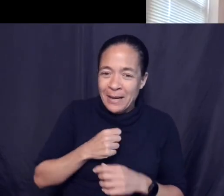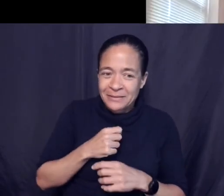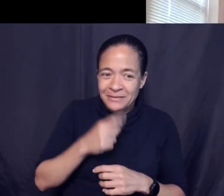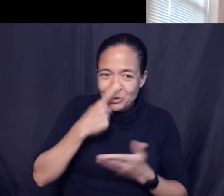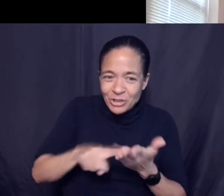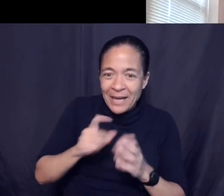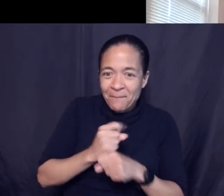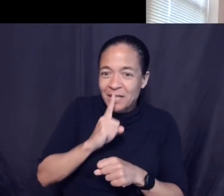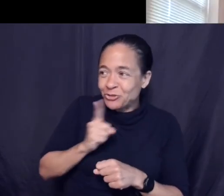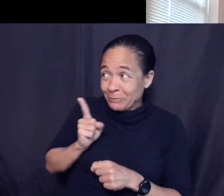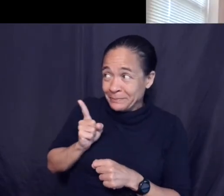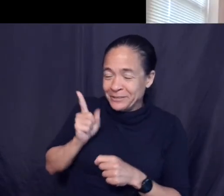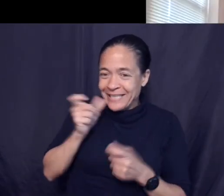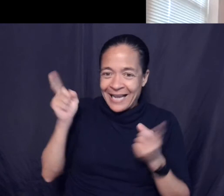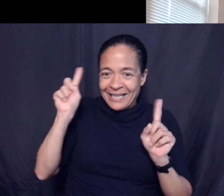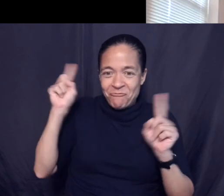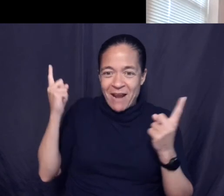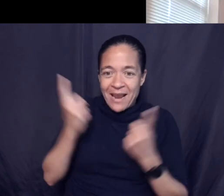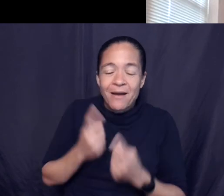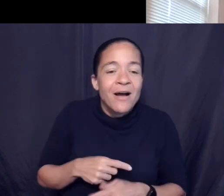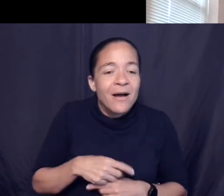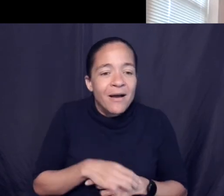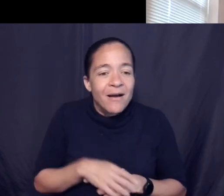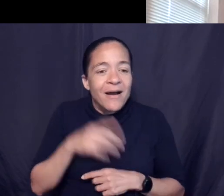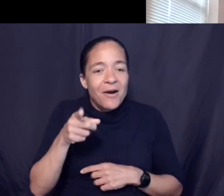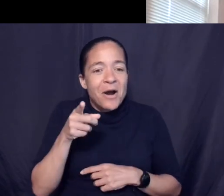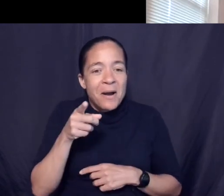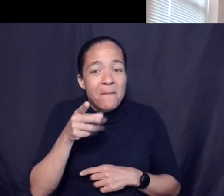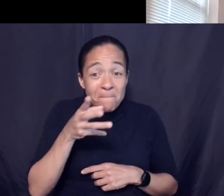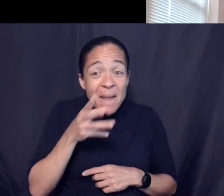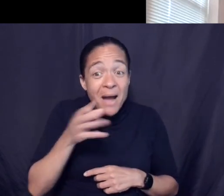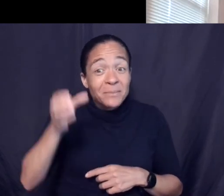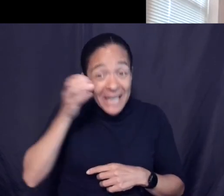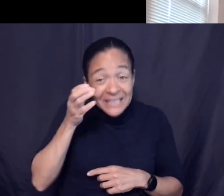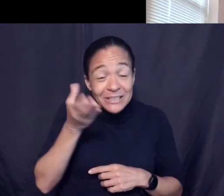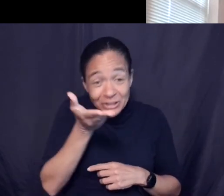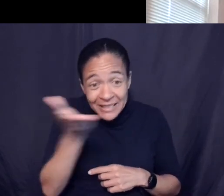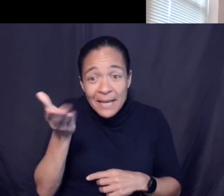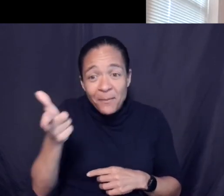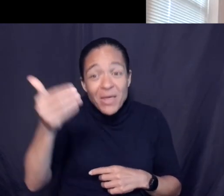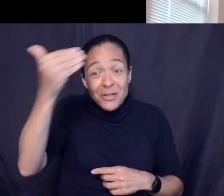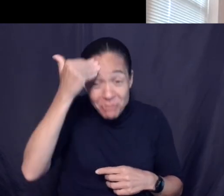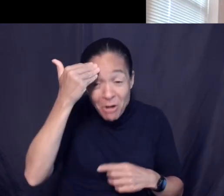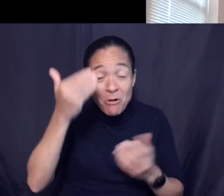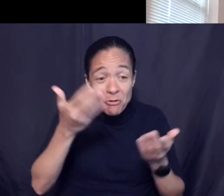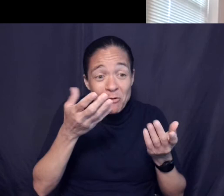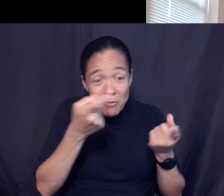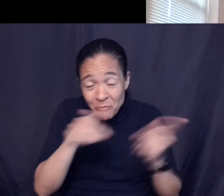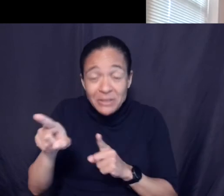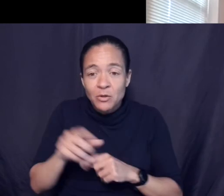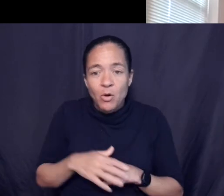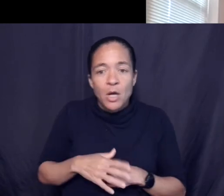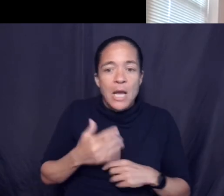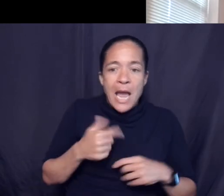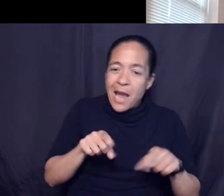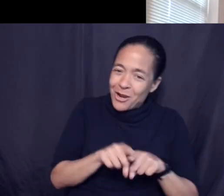Just check and make sure she's not around. Yeah, they listen, because they know what's going on. And another thing is like,